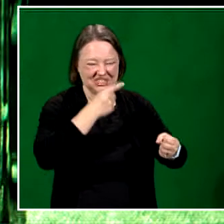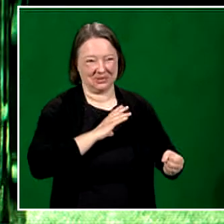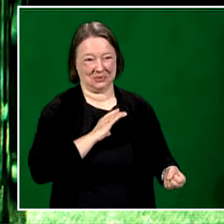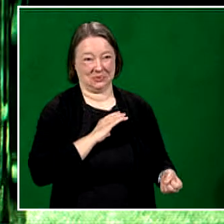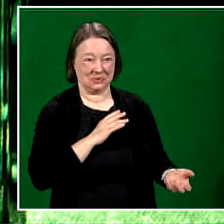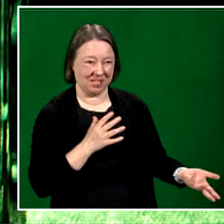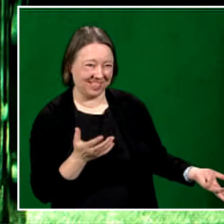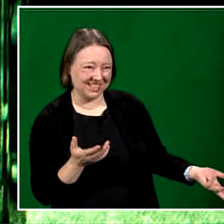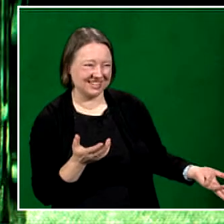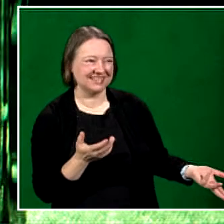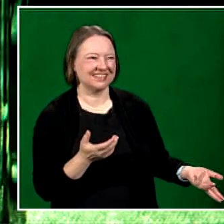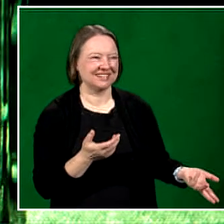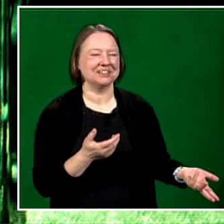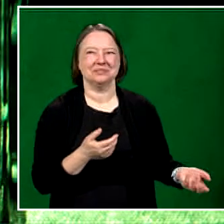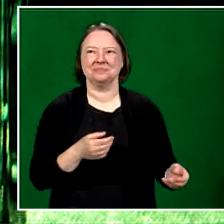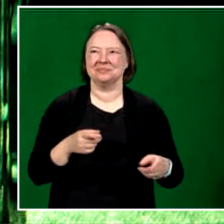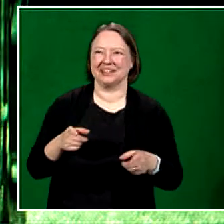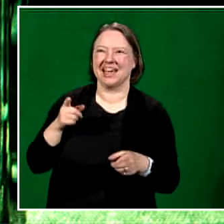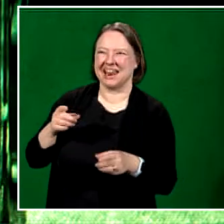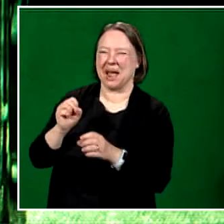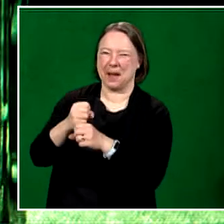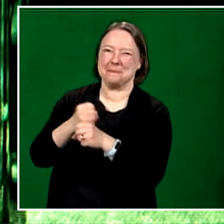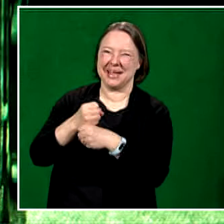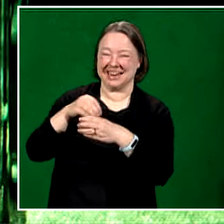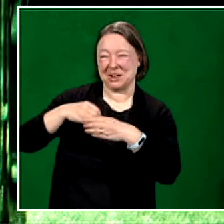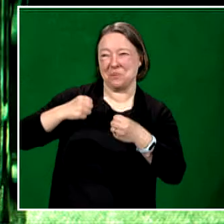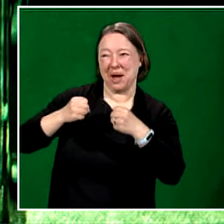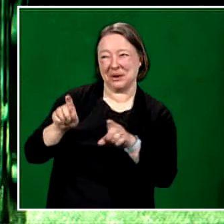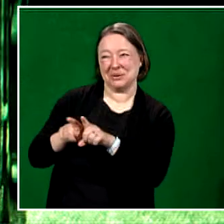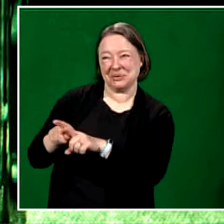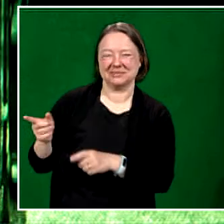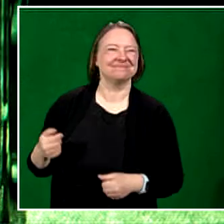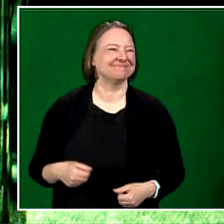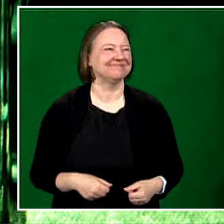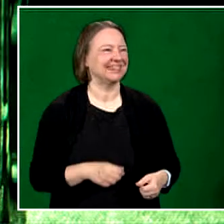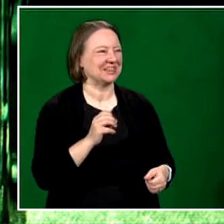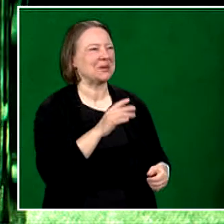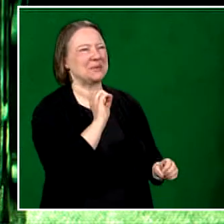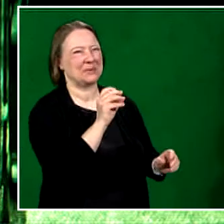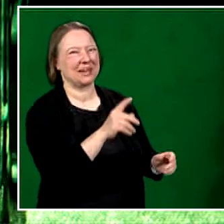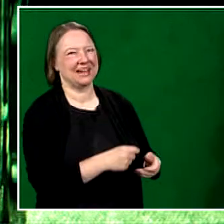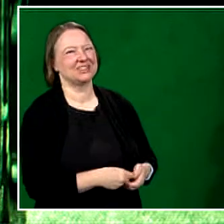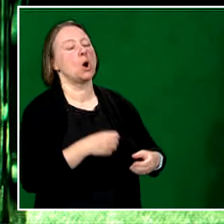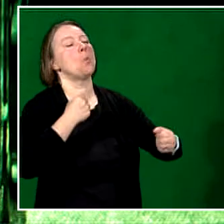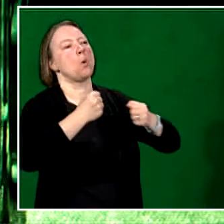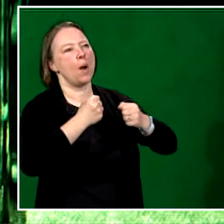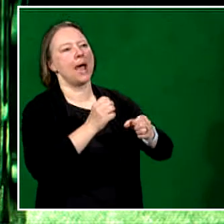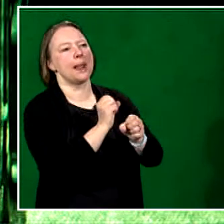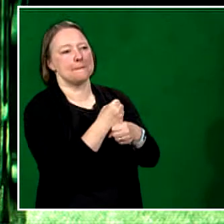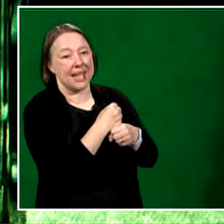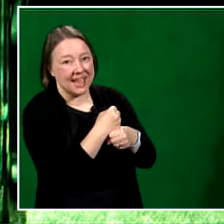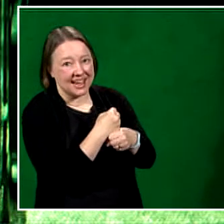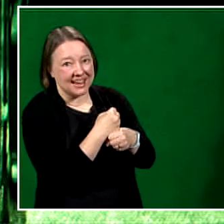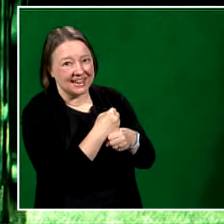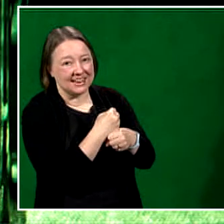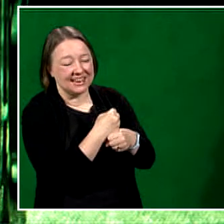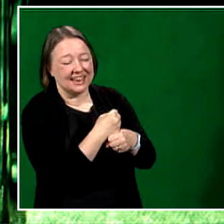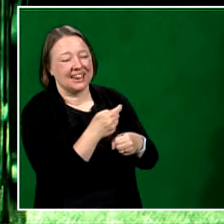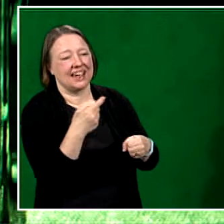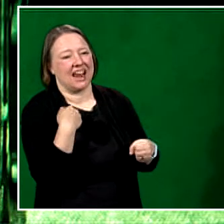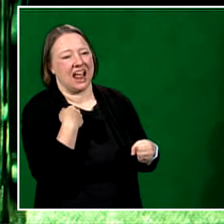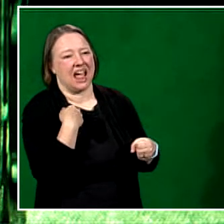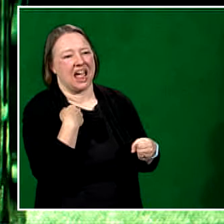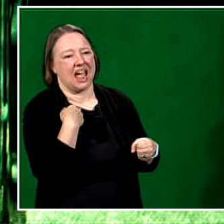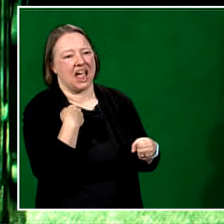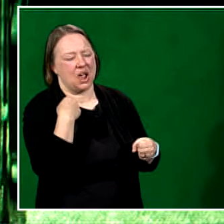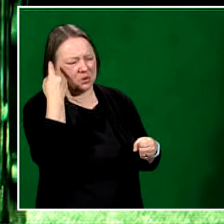And those ones are made in Rwanda. I was like, all right, it's Rwandan made. And I was